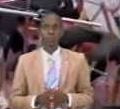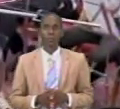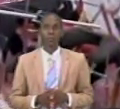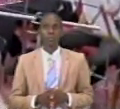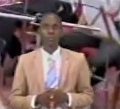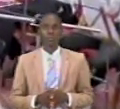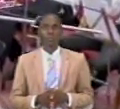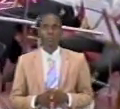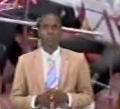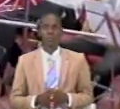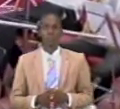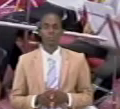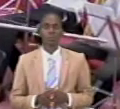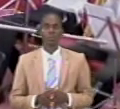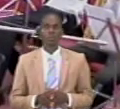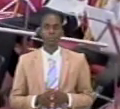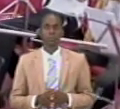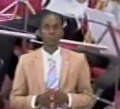foreign